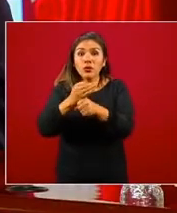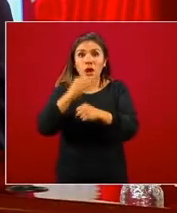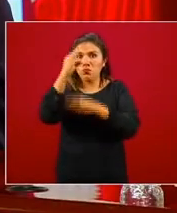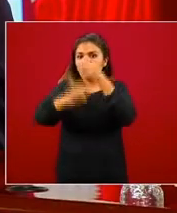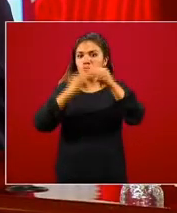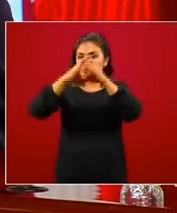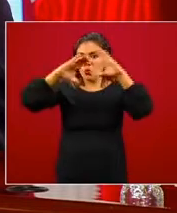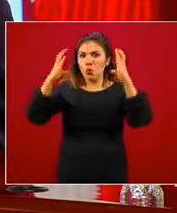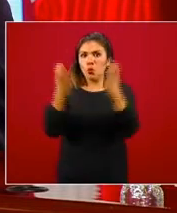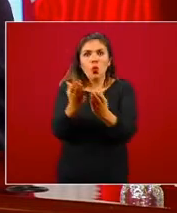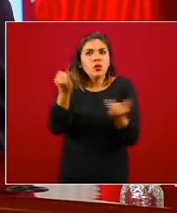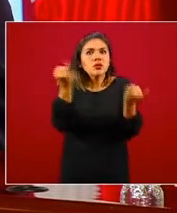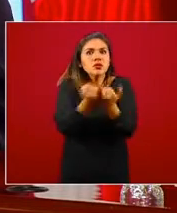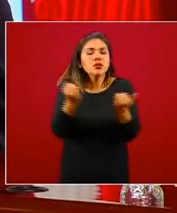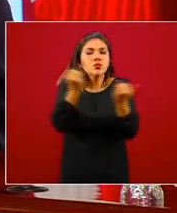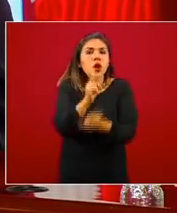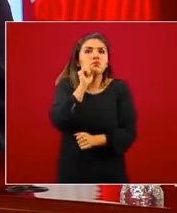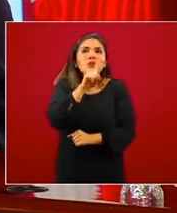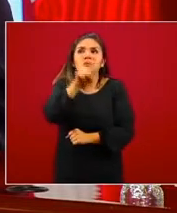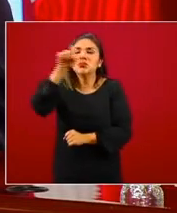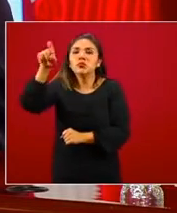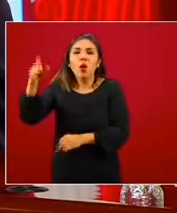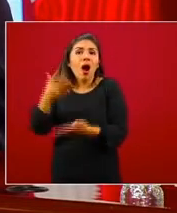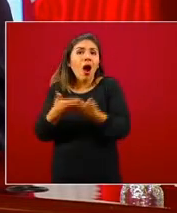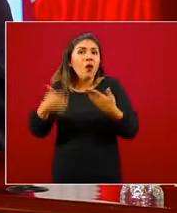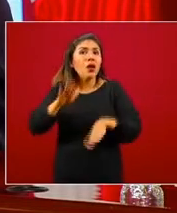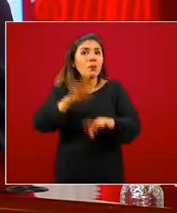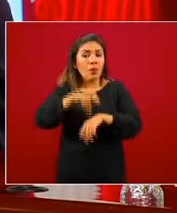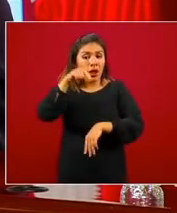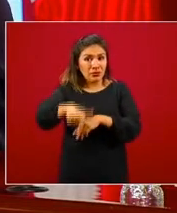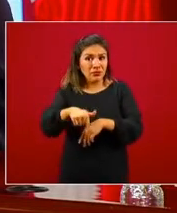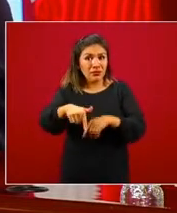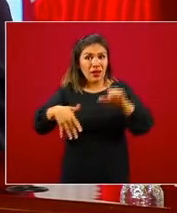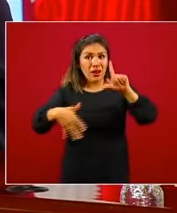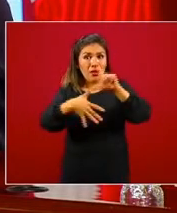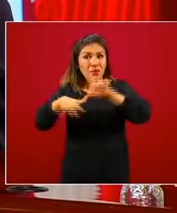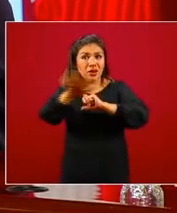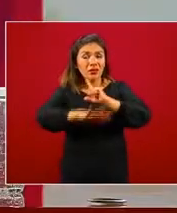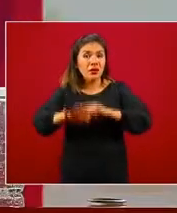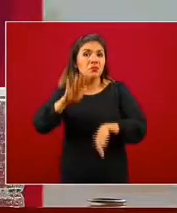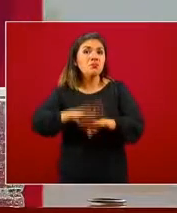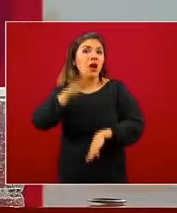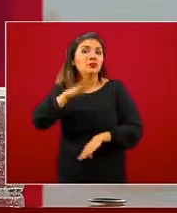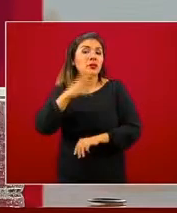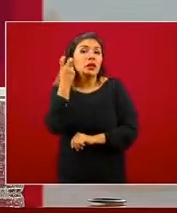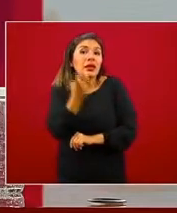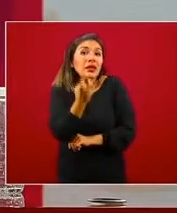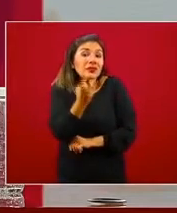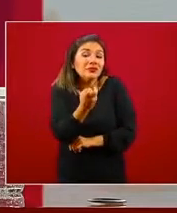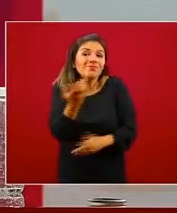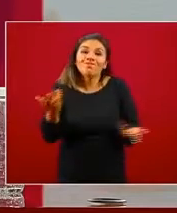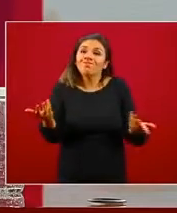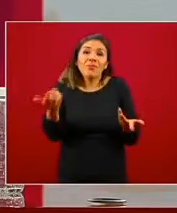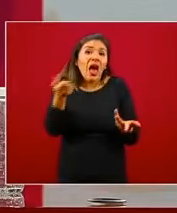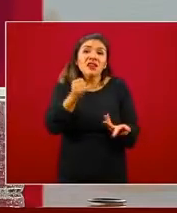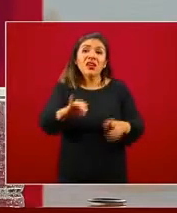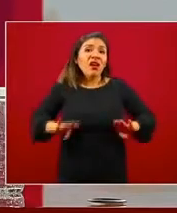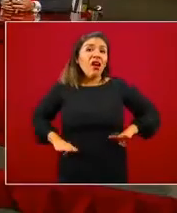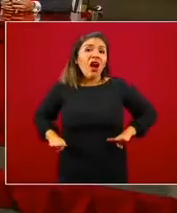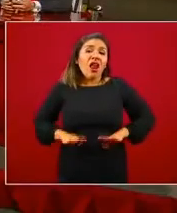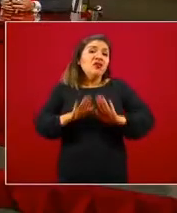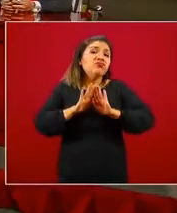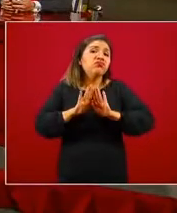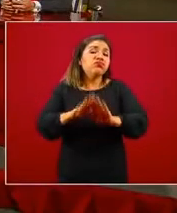country. And at some places, we have seen, for example, in this whole continent, that things are